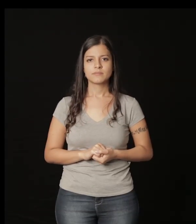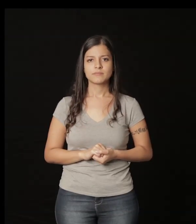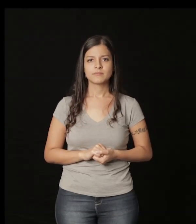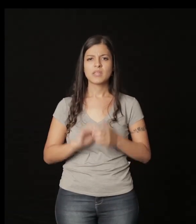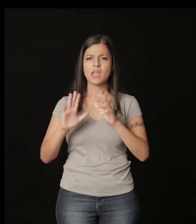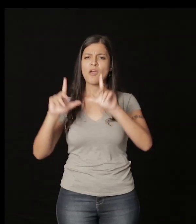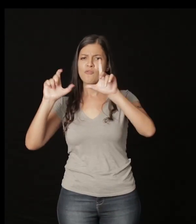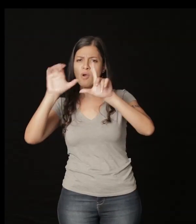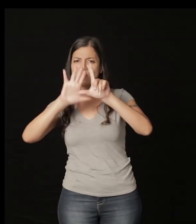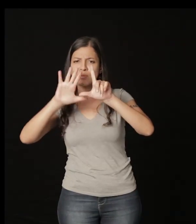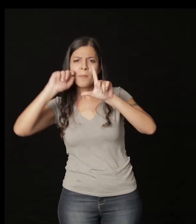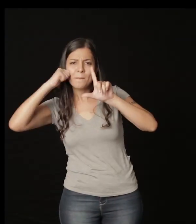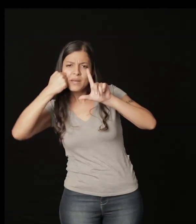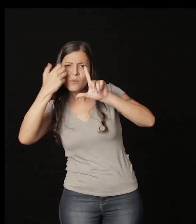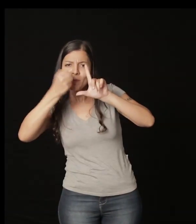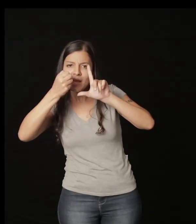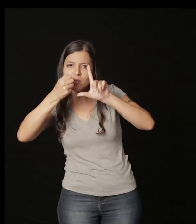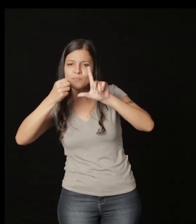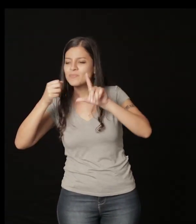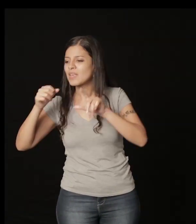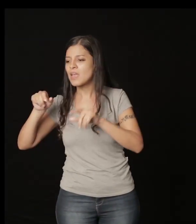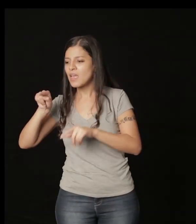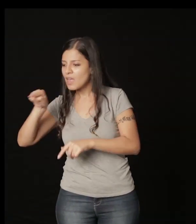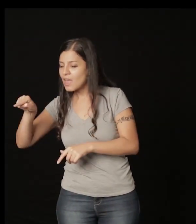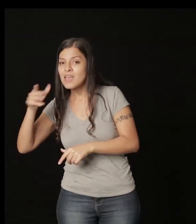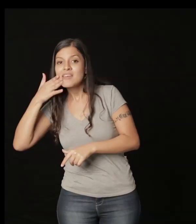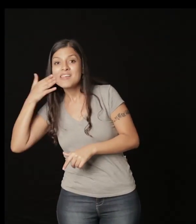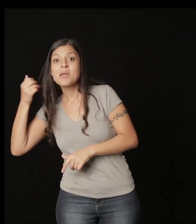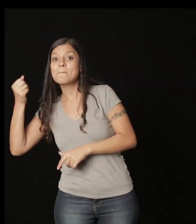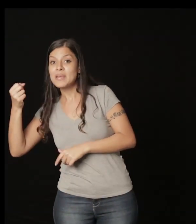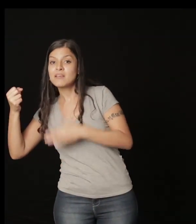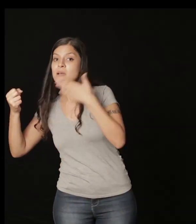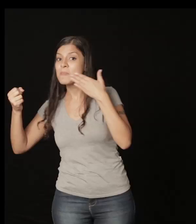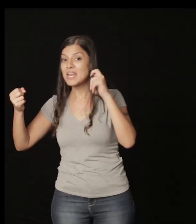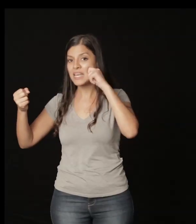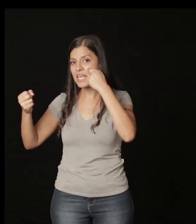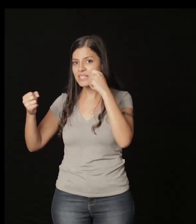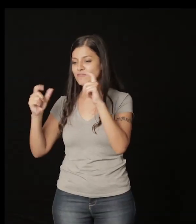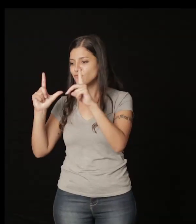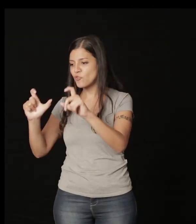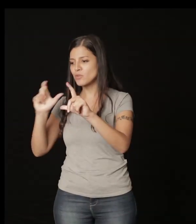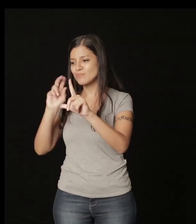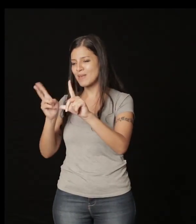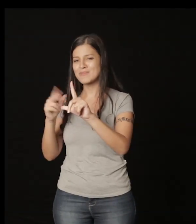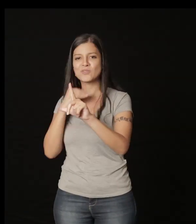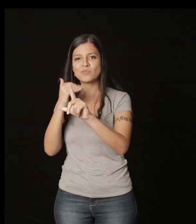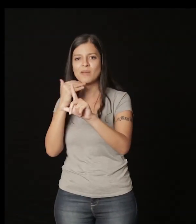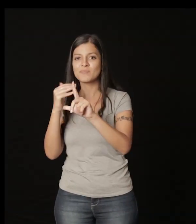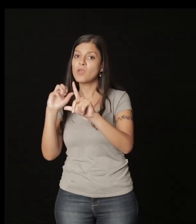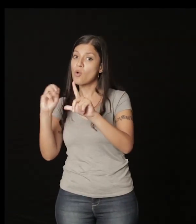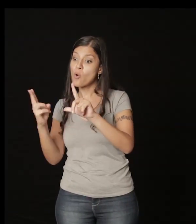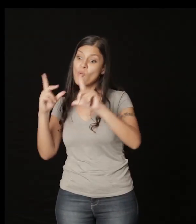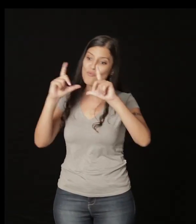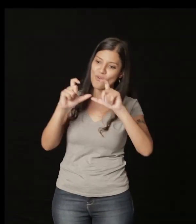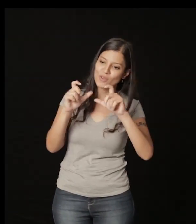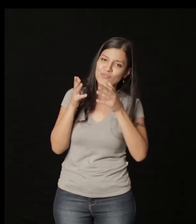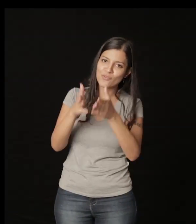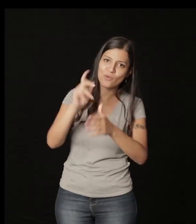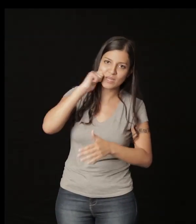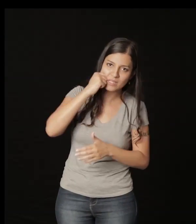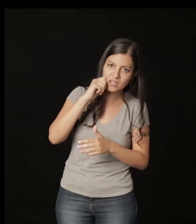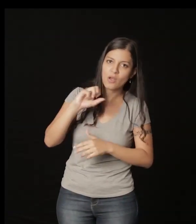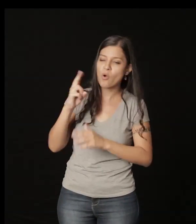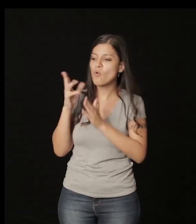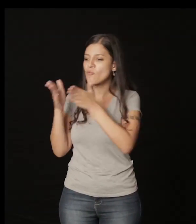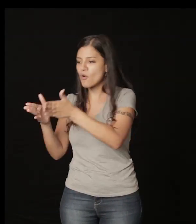But black and white film wasn't able to take a picture of black and white kids in the same picture. You could expose for the black or the white, but you